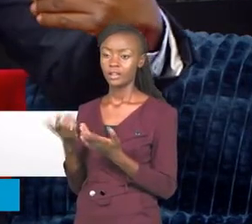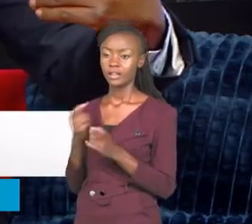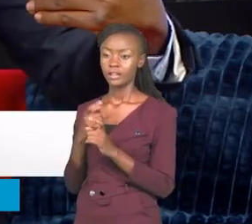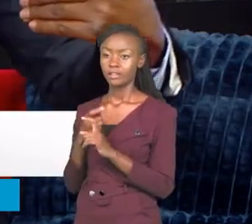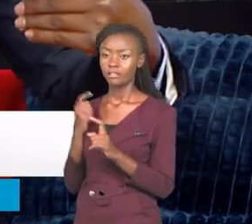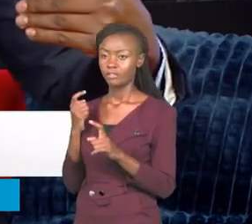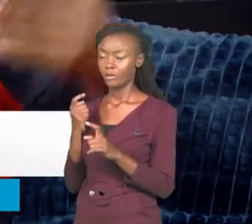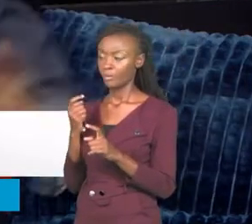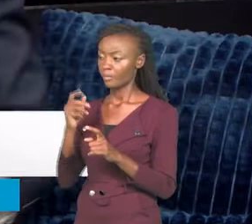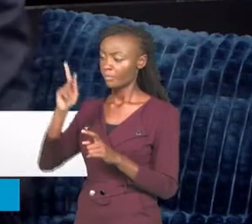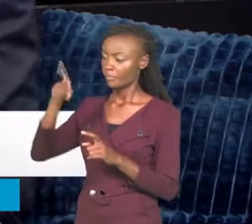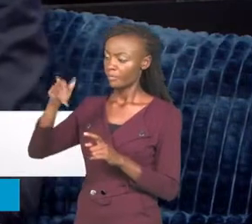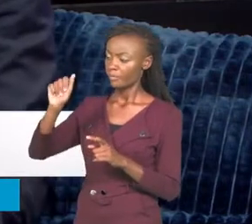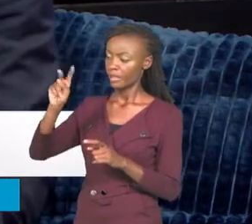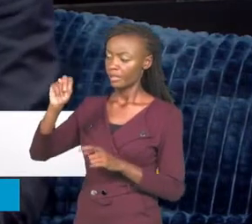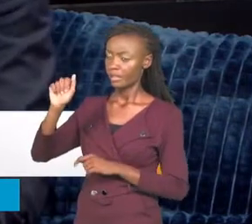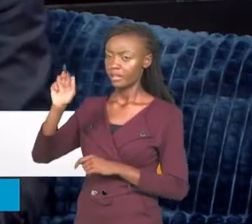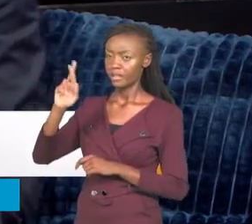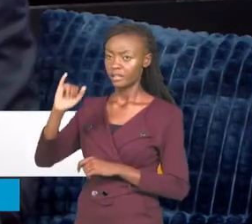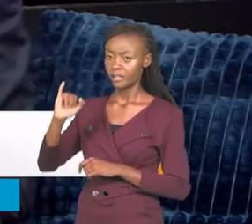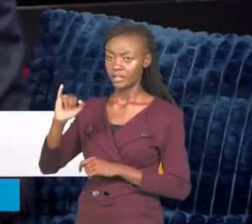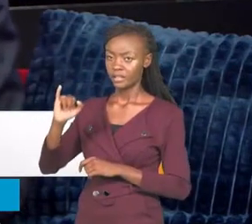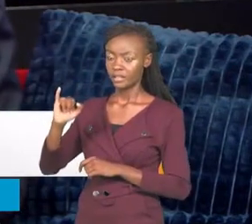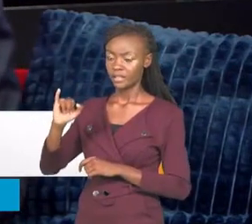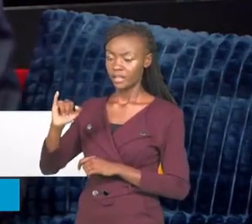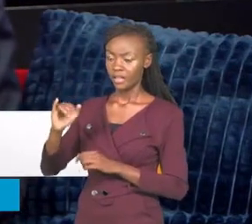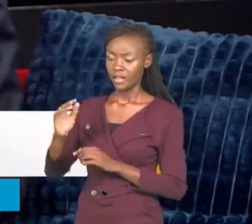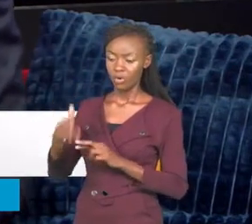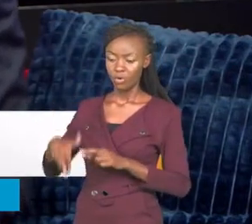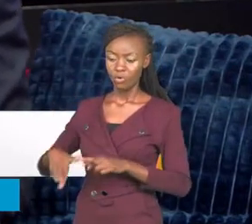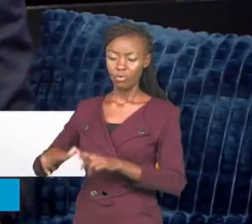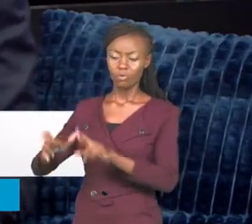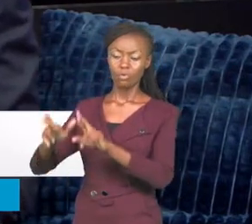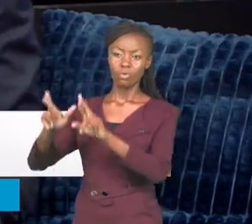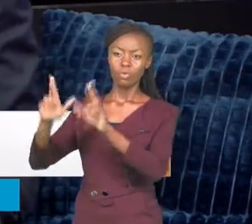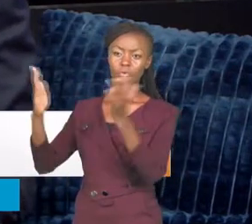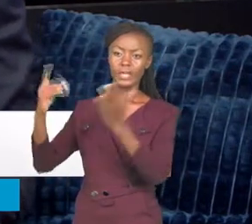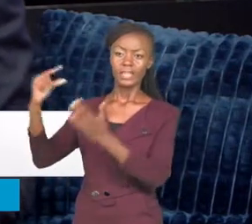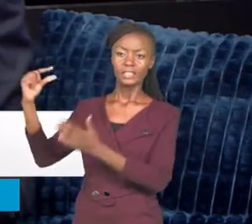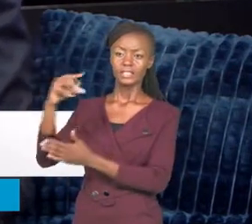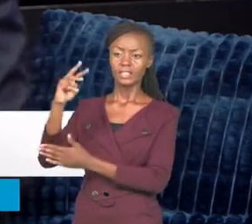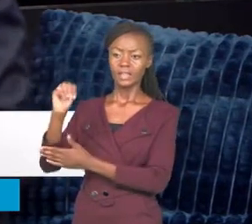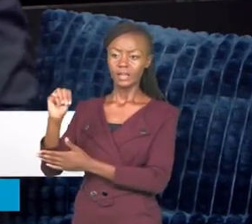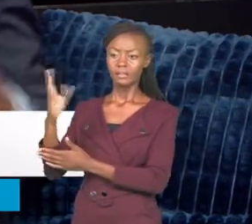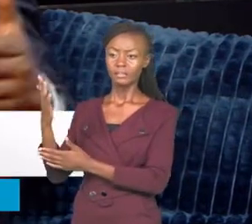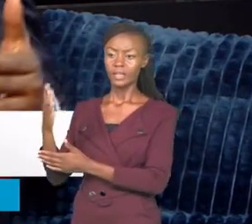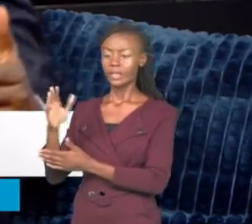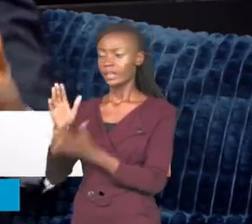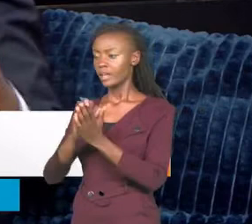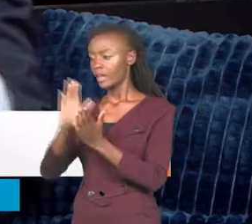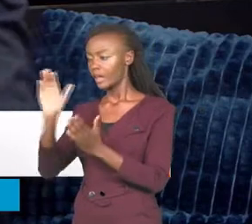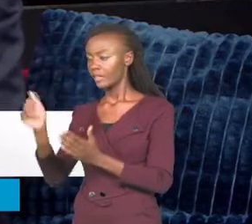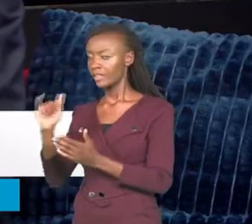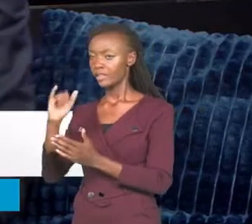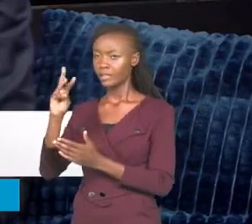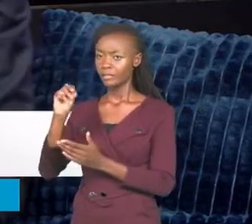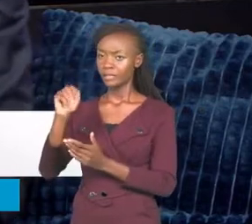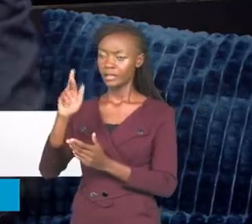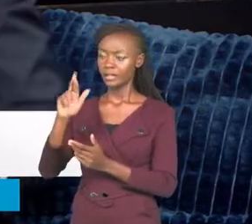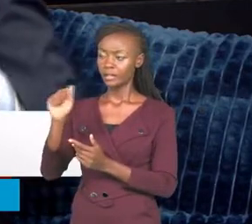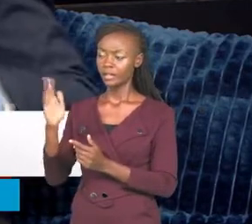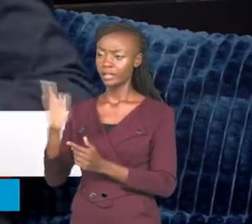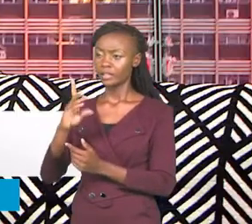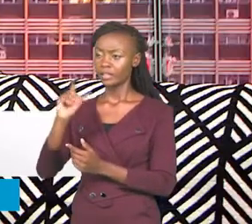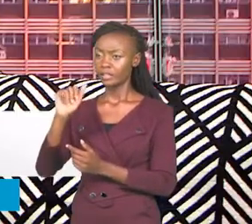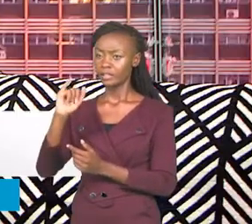just coming in from Panari, that stretch all along to maybe GM in Maralema Junction, we had barriers, metallic barriers, to